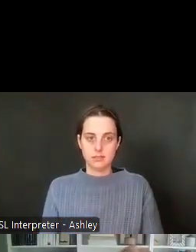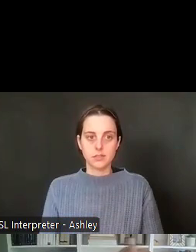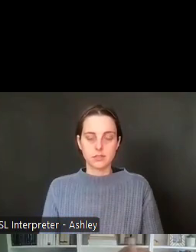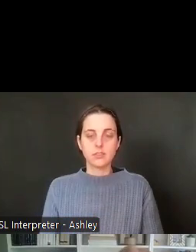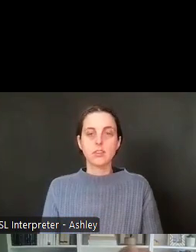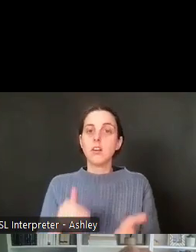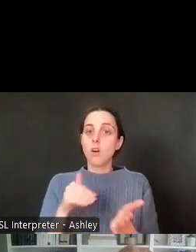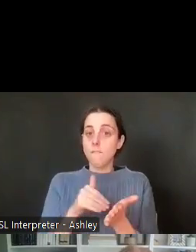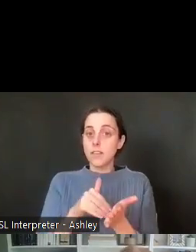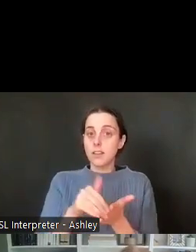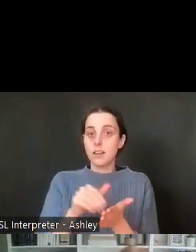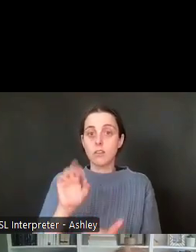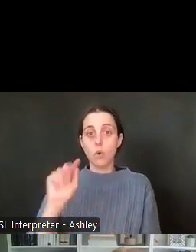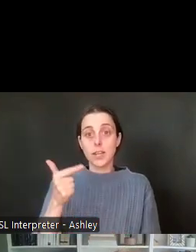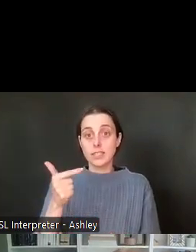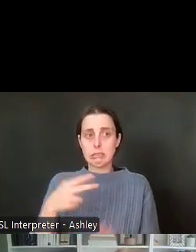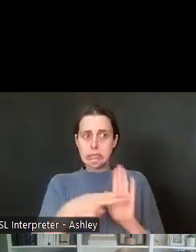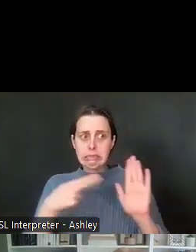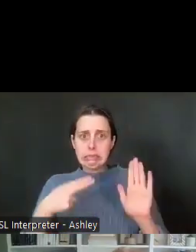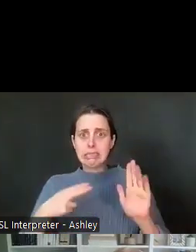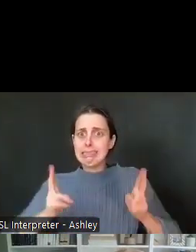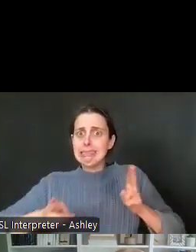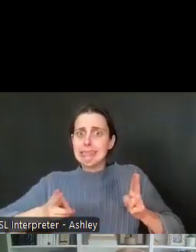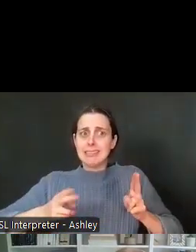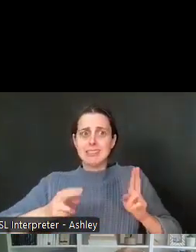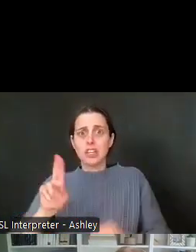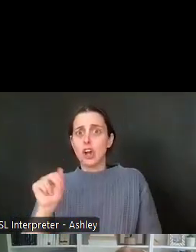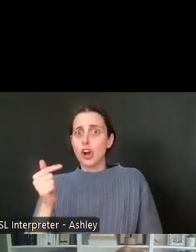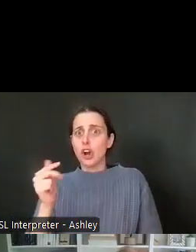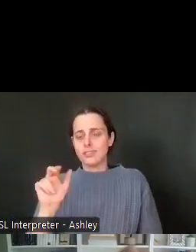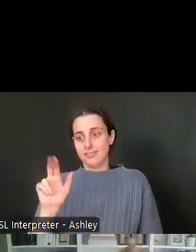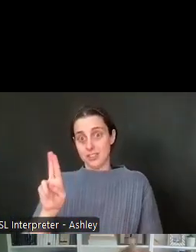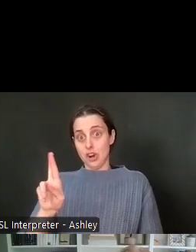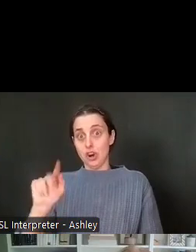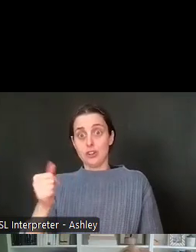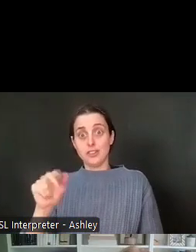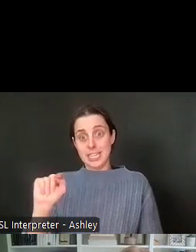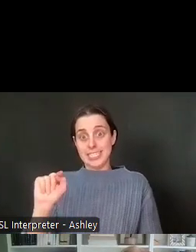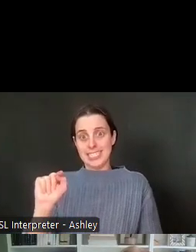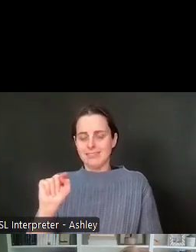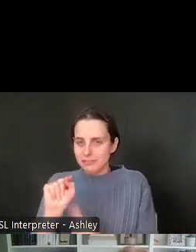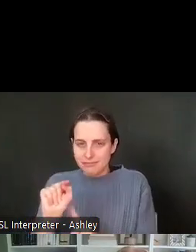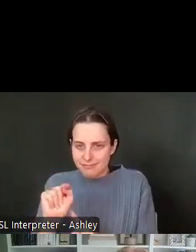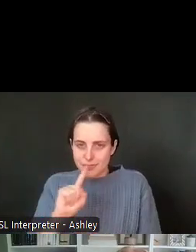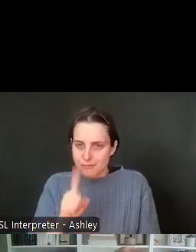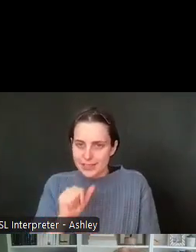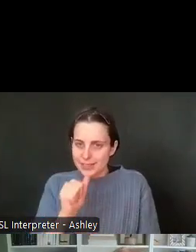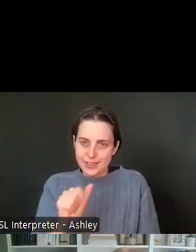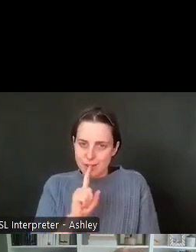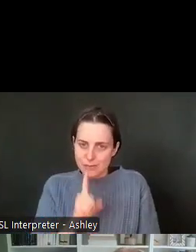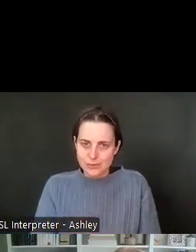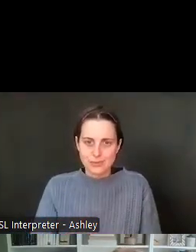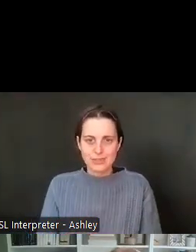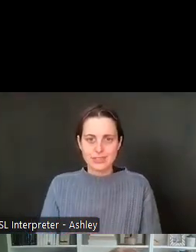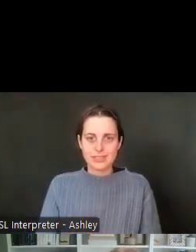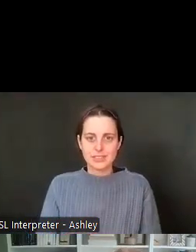organizations call things urgent that really aren't urgent. I'm a huge fan of the Eisenhower matrix, this idea that we've got to